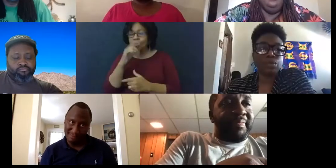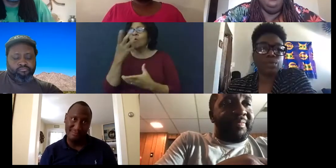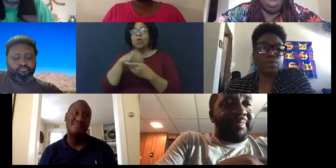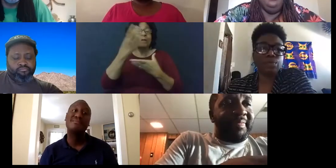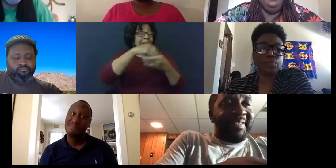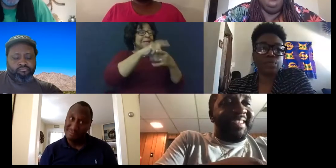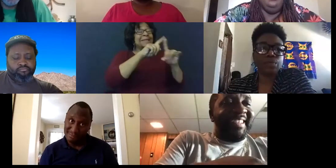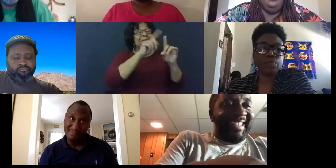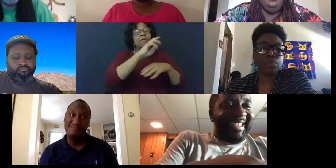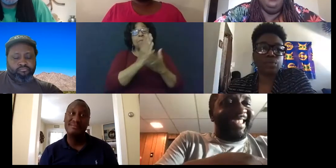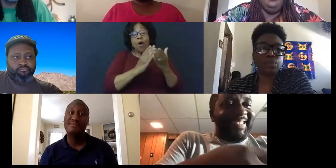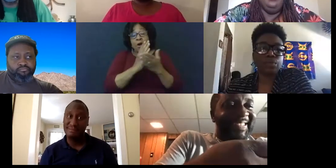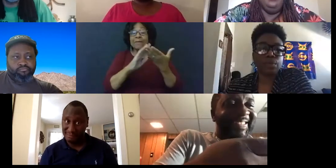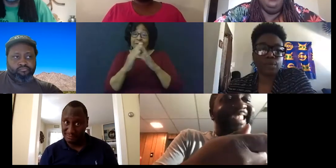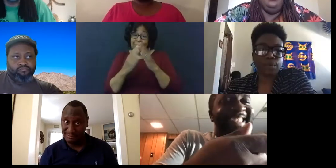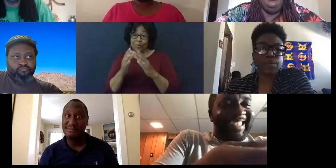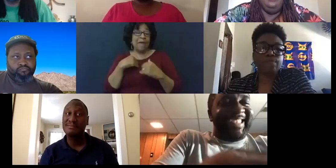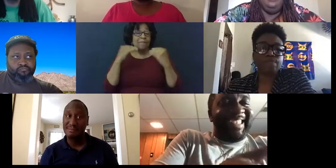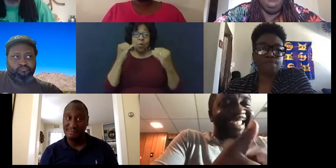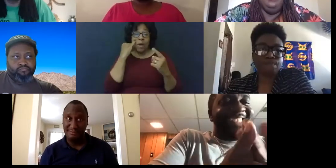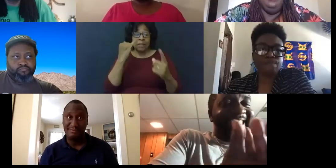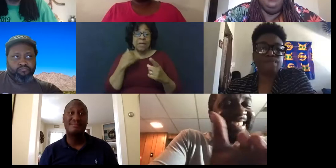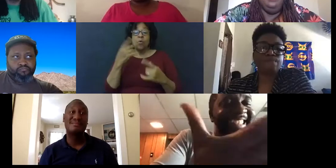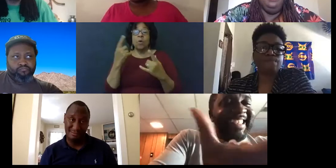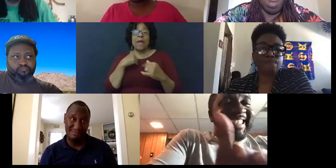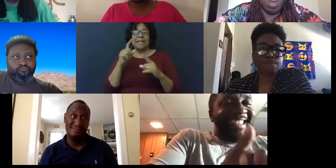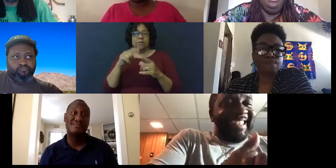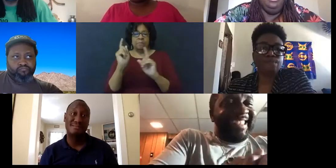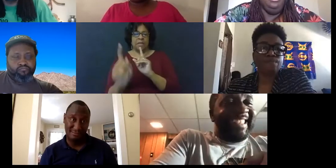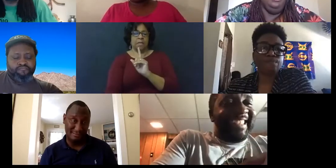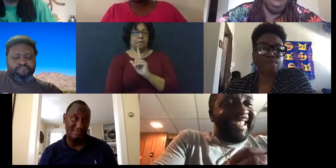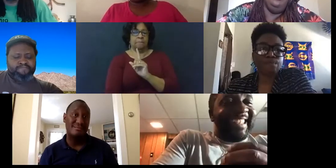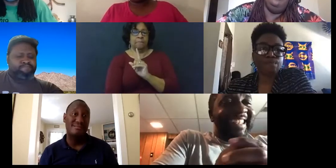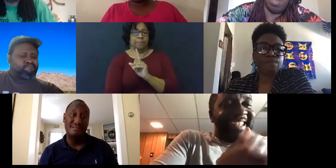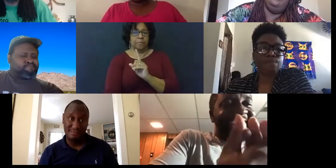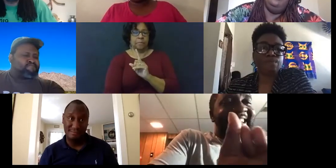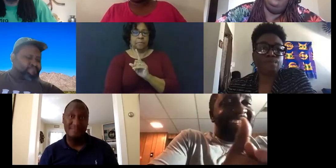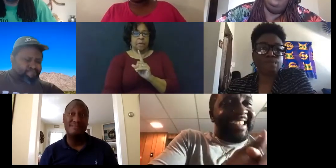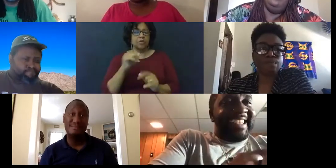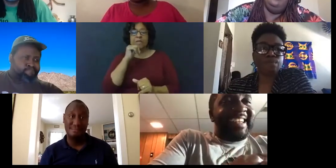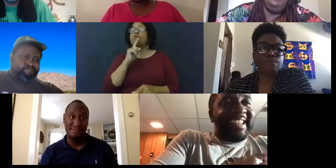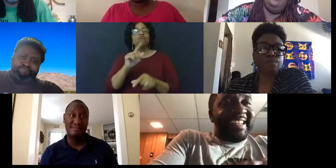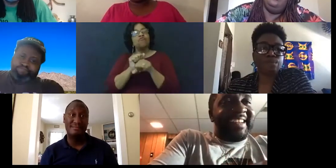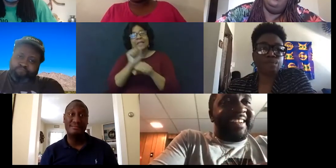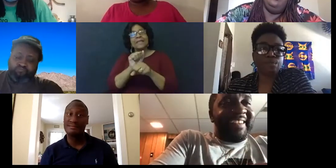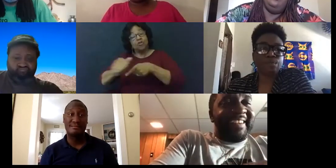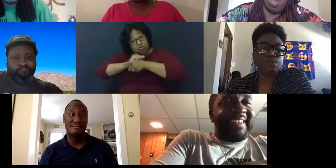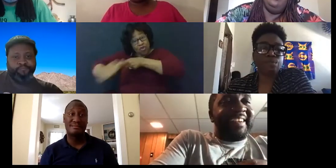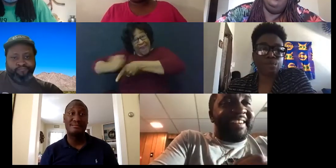the different parts of our community have no idea what it is. So they don't really do a full training because they really don't know